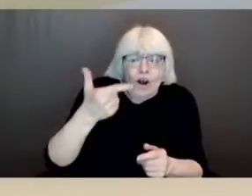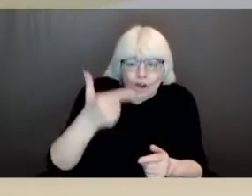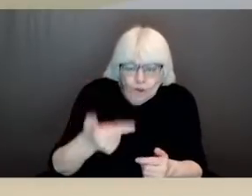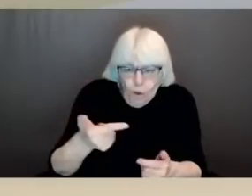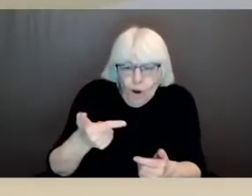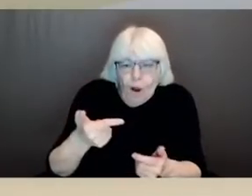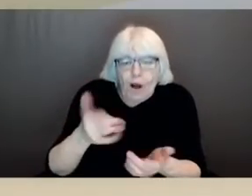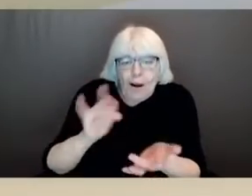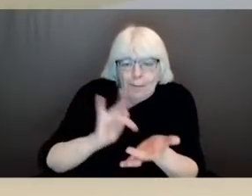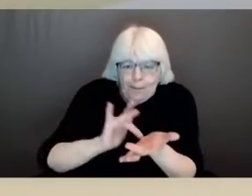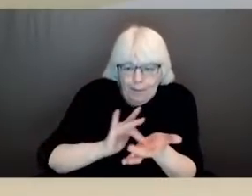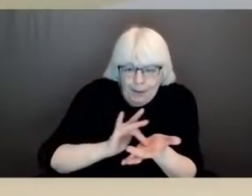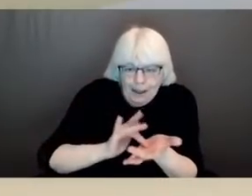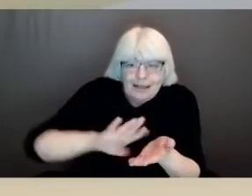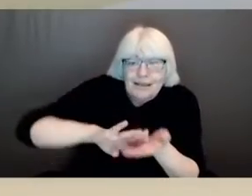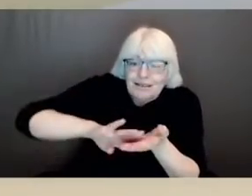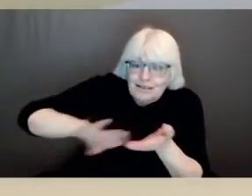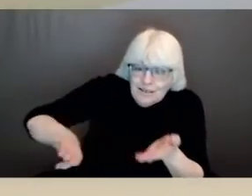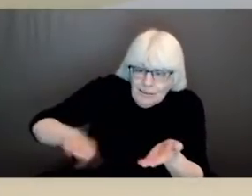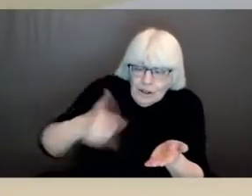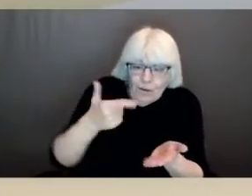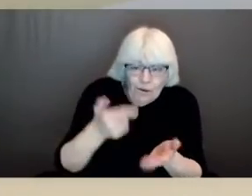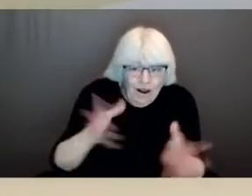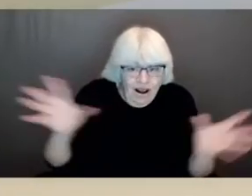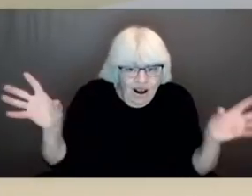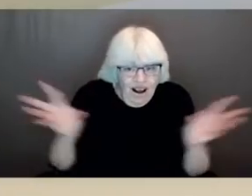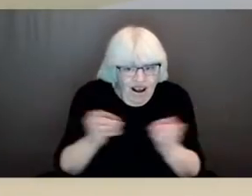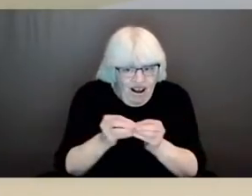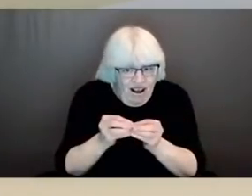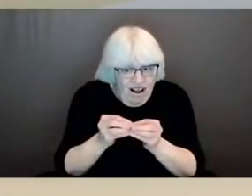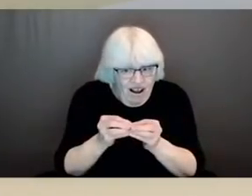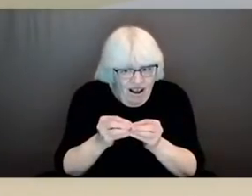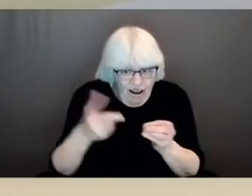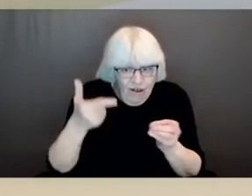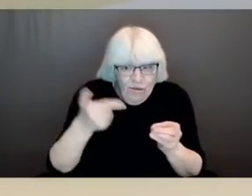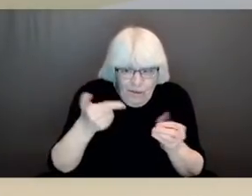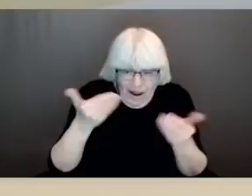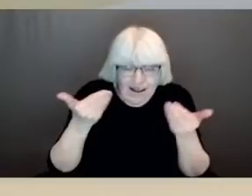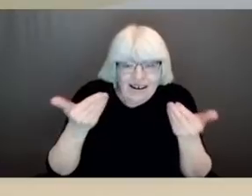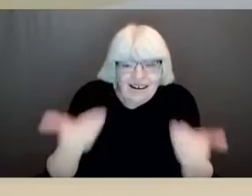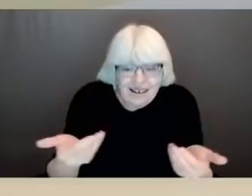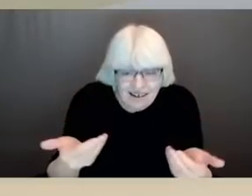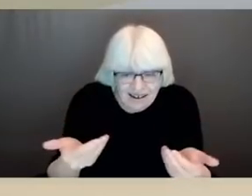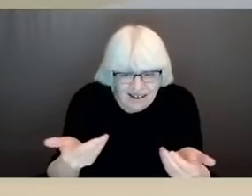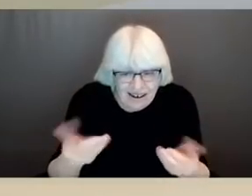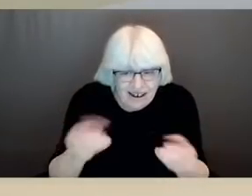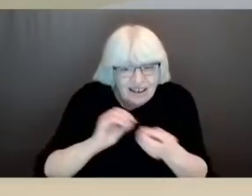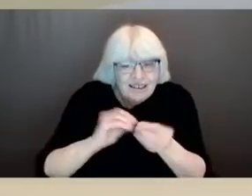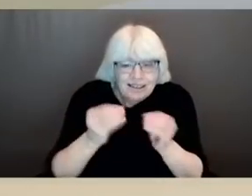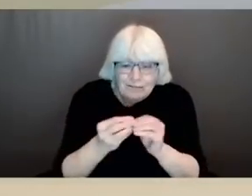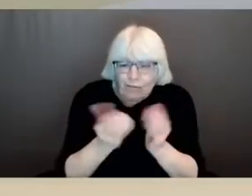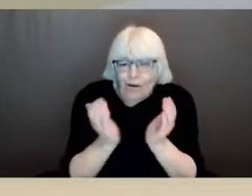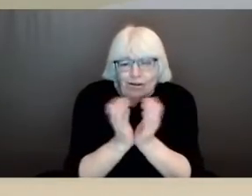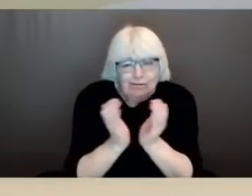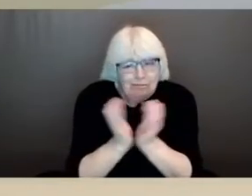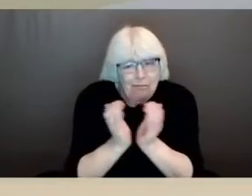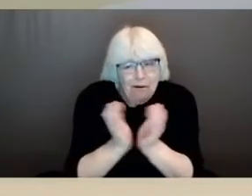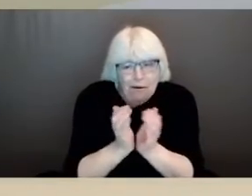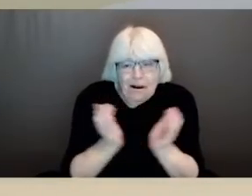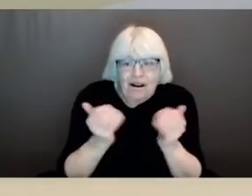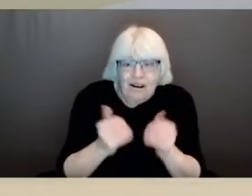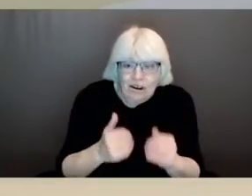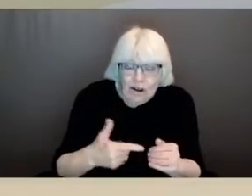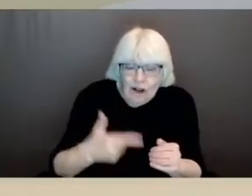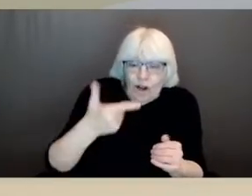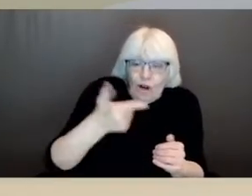out of a lot of people who've been vaccinated, so that number's still quite small. So there's just 21 medical exemptions so far in